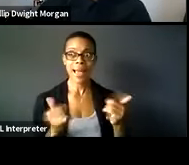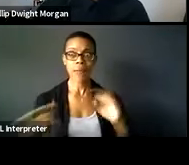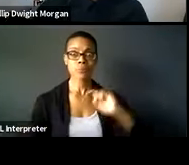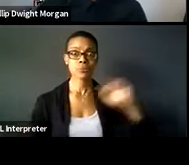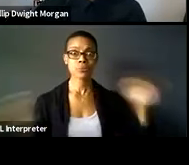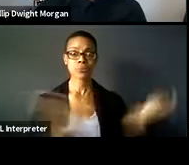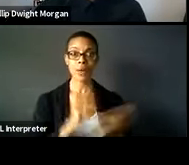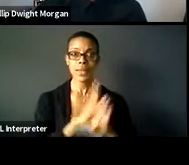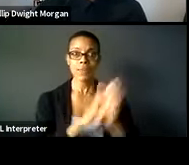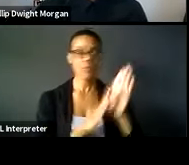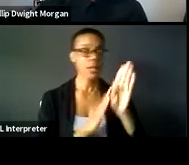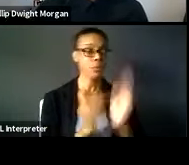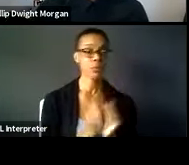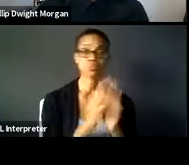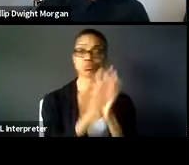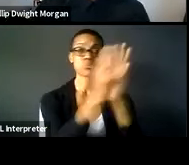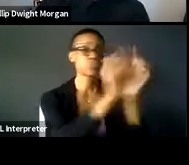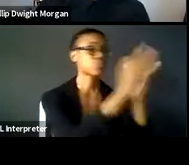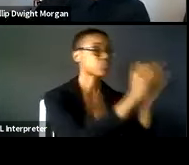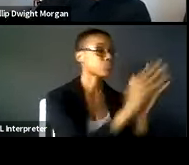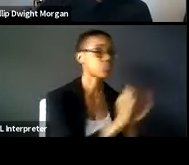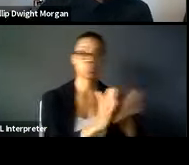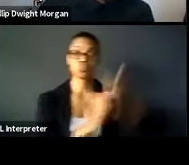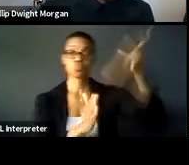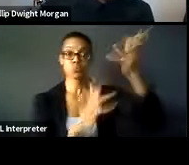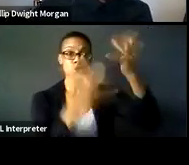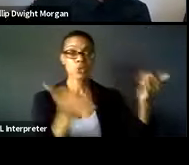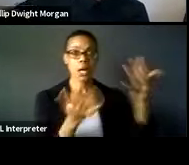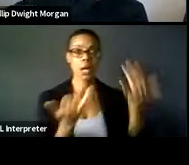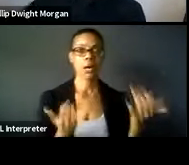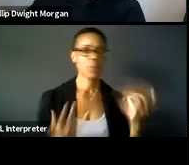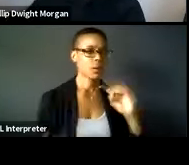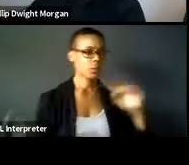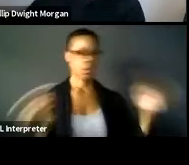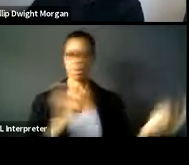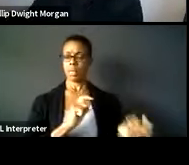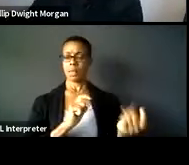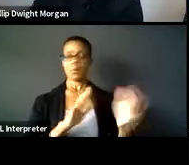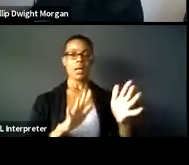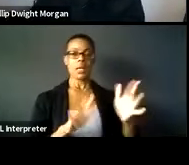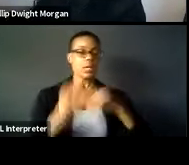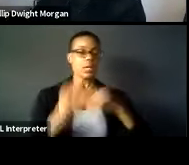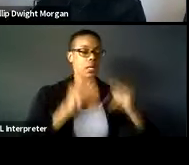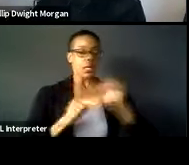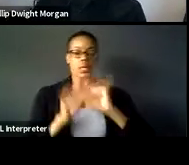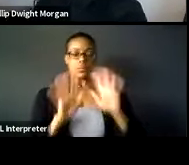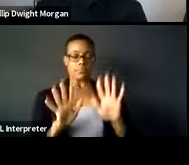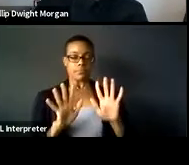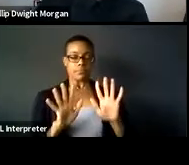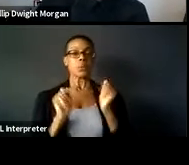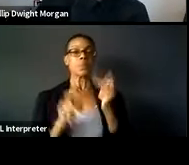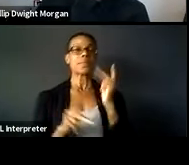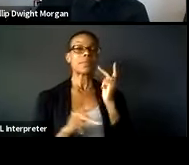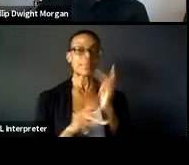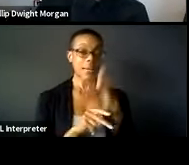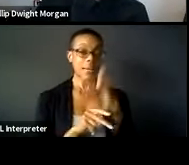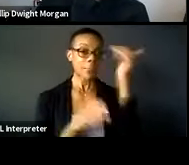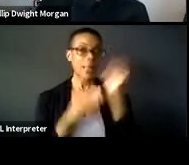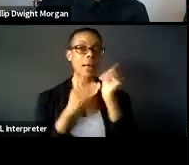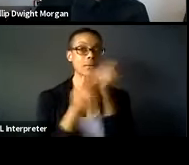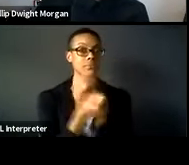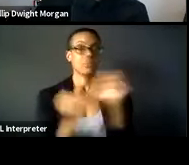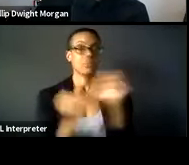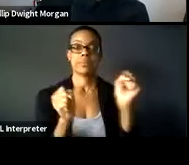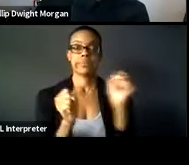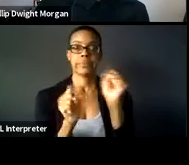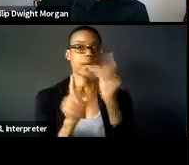anyways, I said I was going to respect the time, but in order for me to keep Black liberation at the forefront in anything